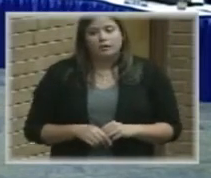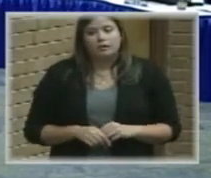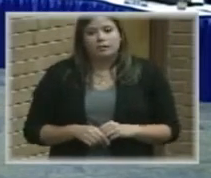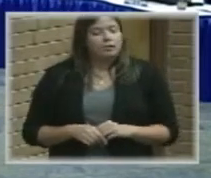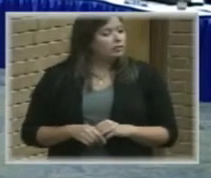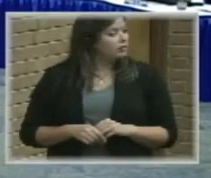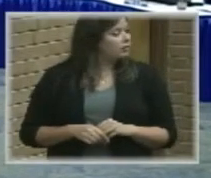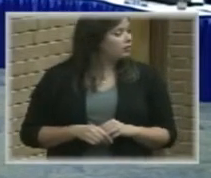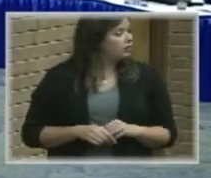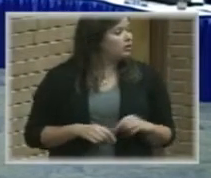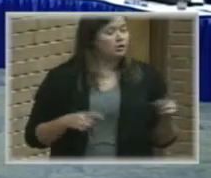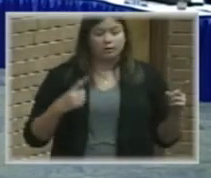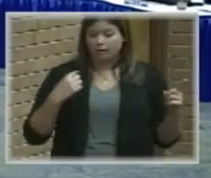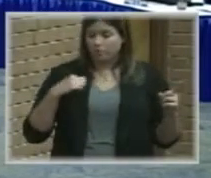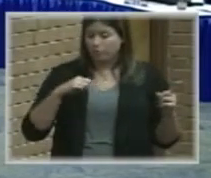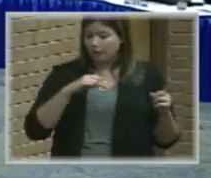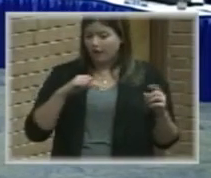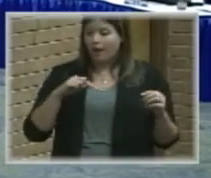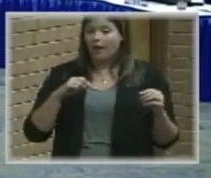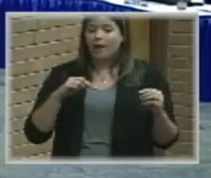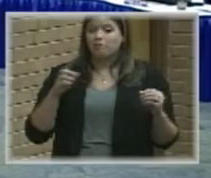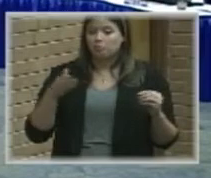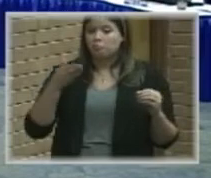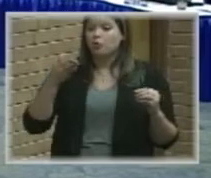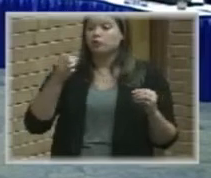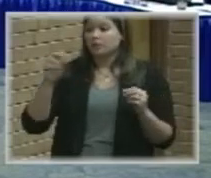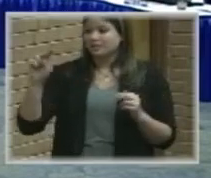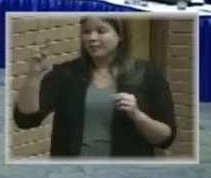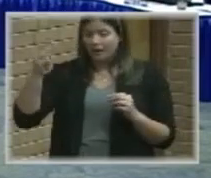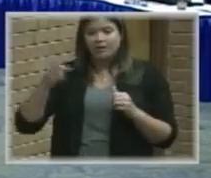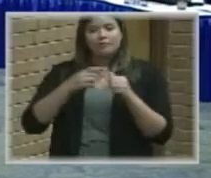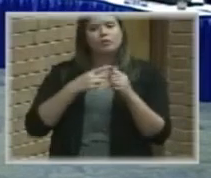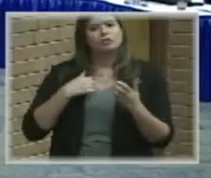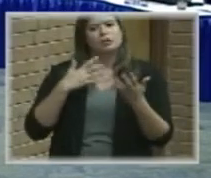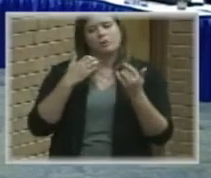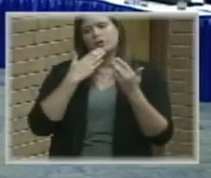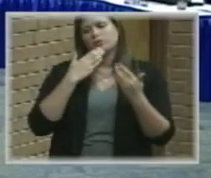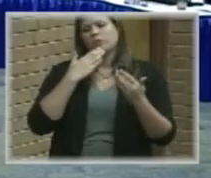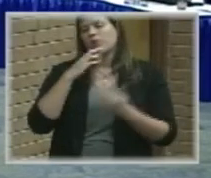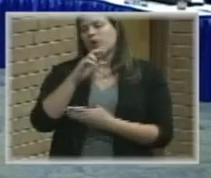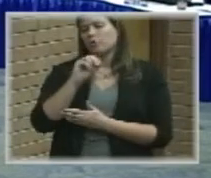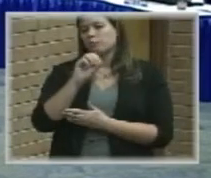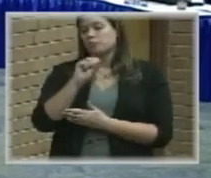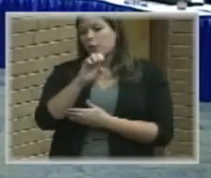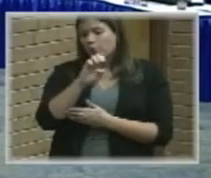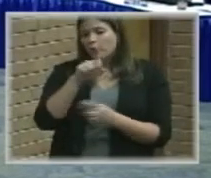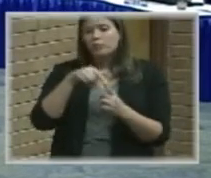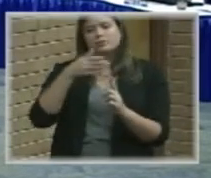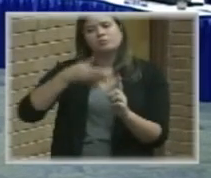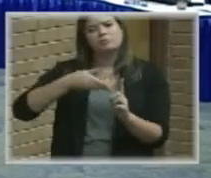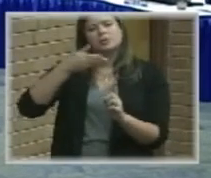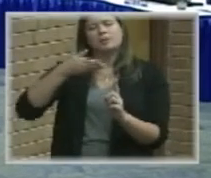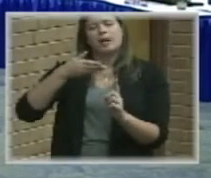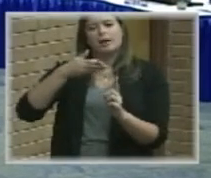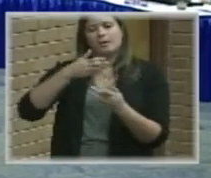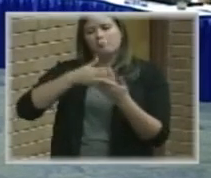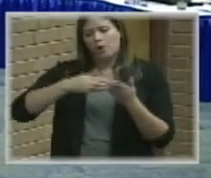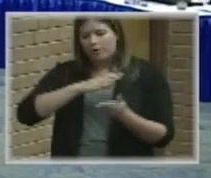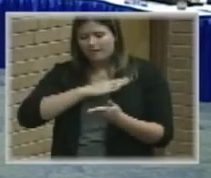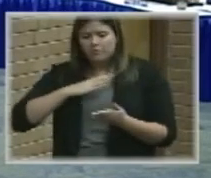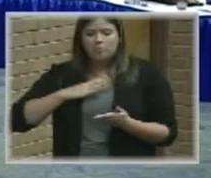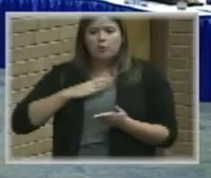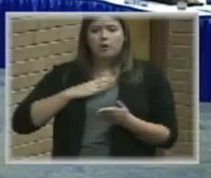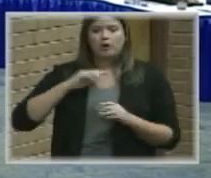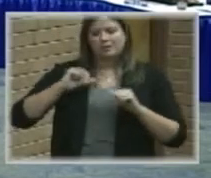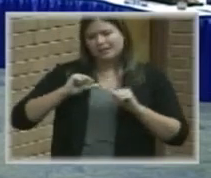We have a motion and a second on that. First, I do want to thank Rose, who has been a part of the Board of Assessment